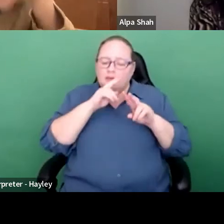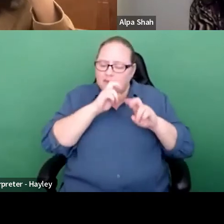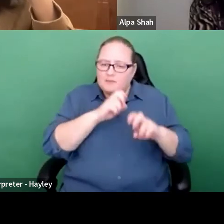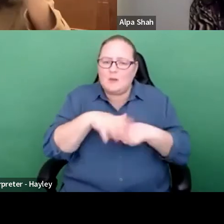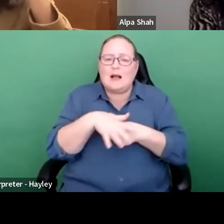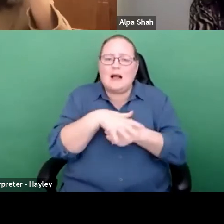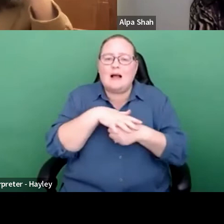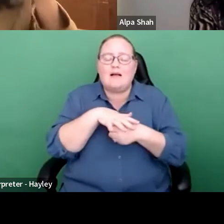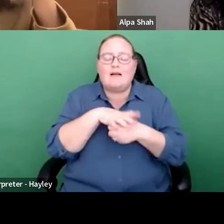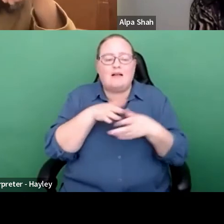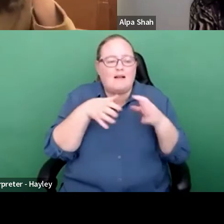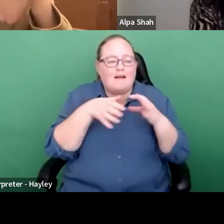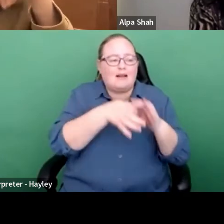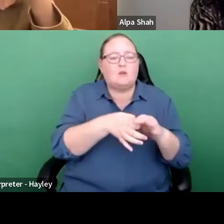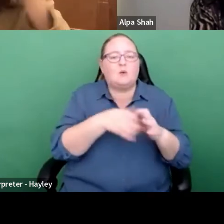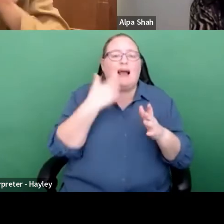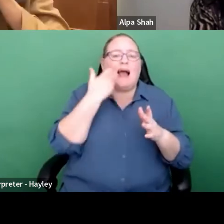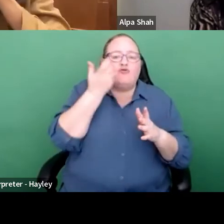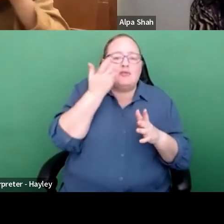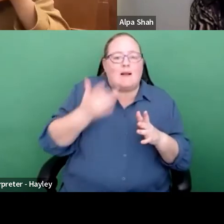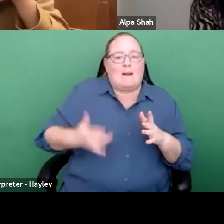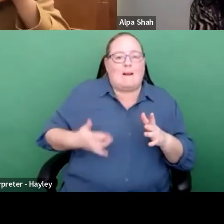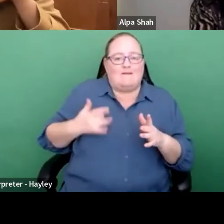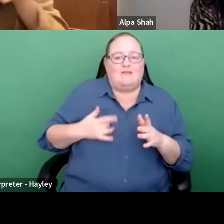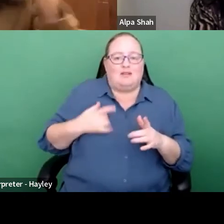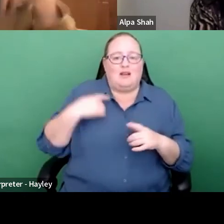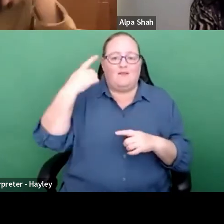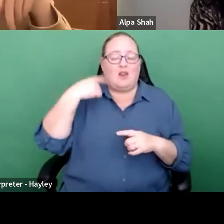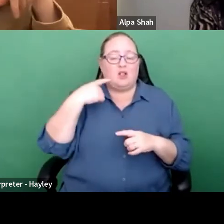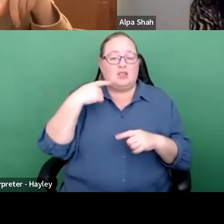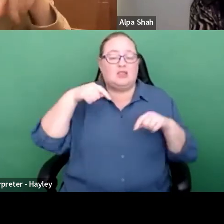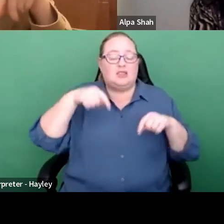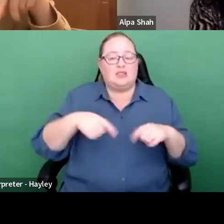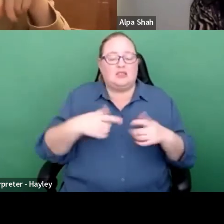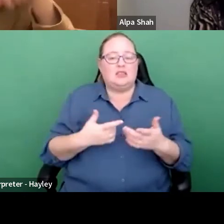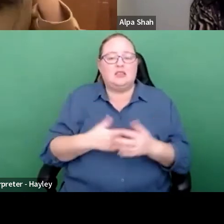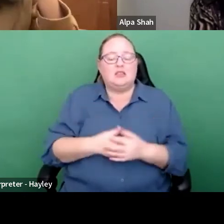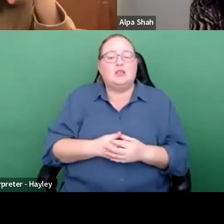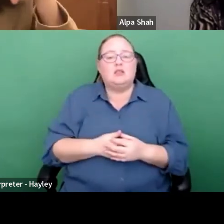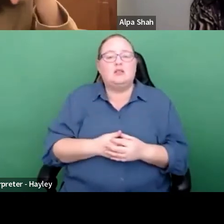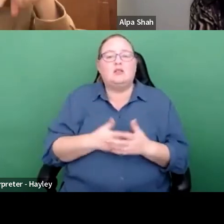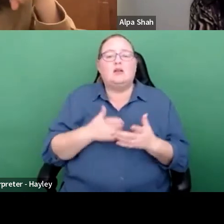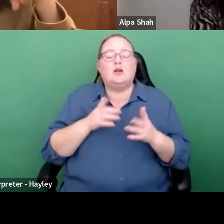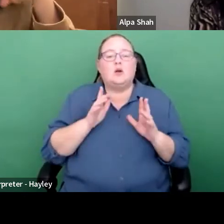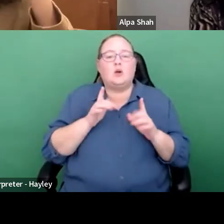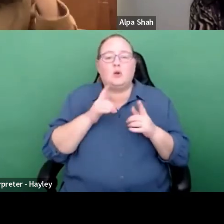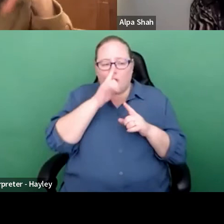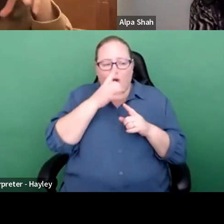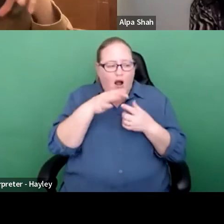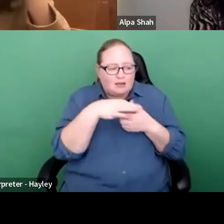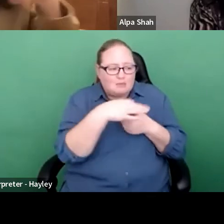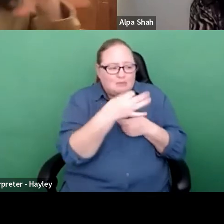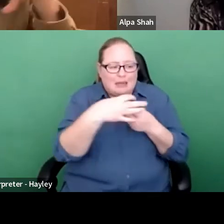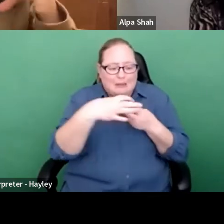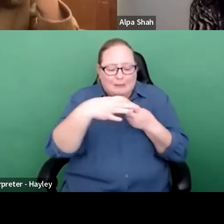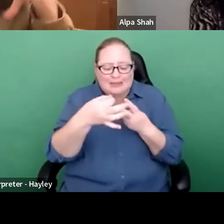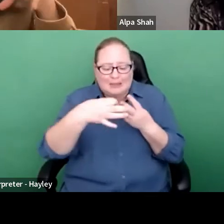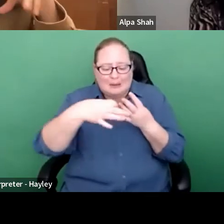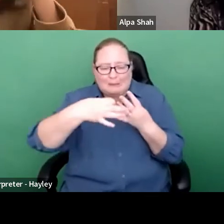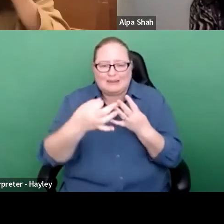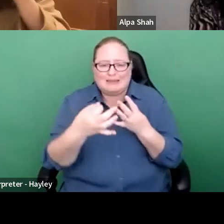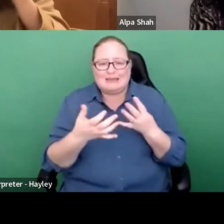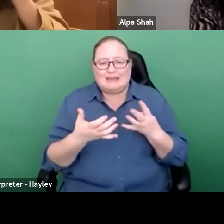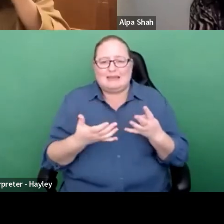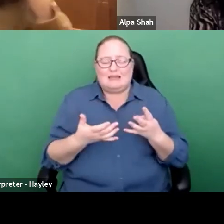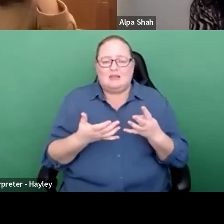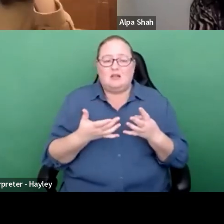To understand the crisis of empty homes, I argue, they cannot be separated from these everyday modalities of care and belonging that are unfolding right now at the heart